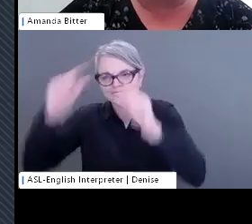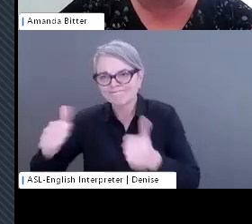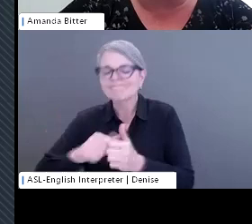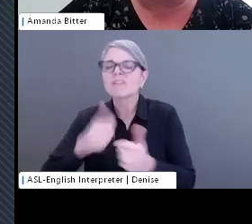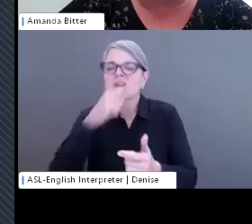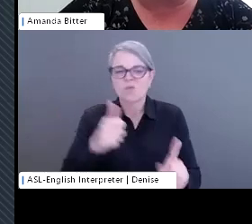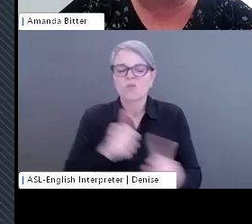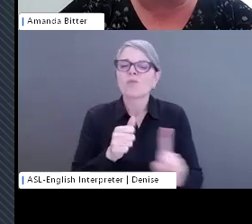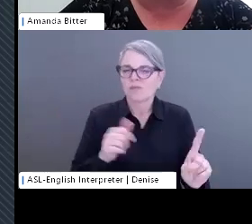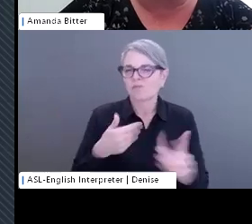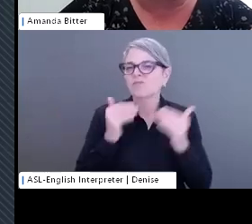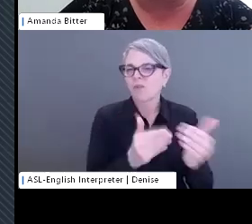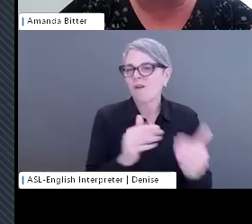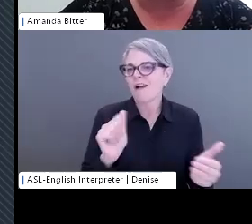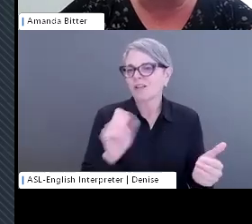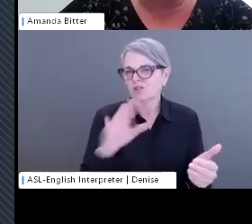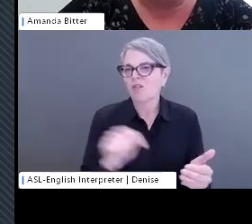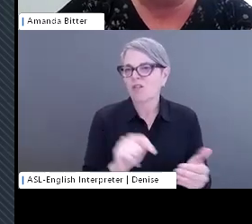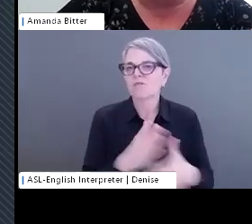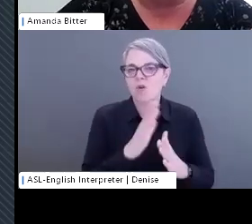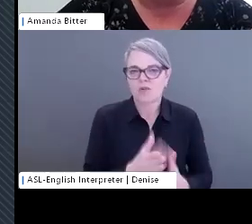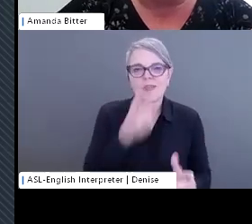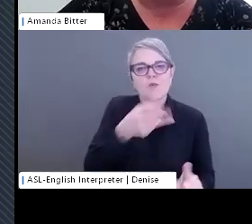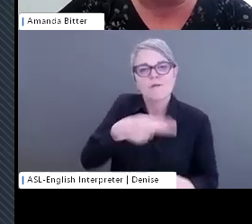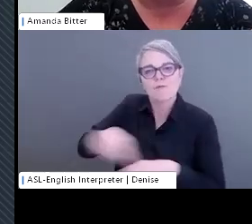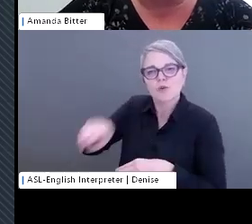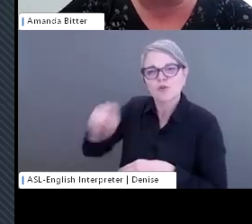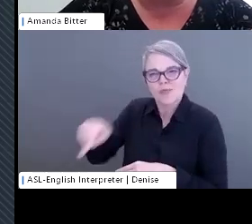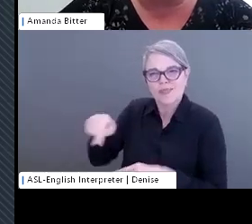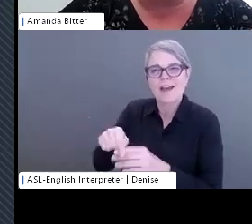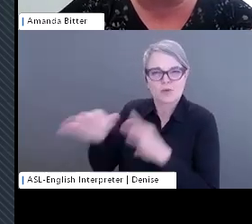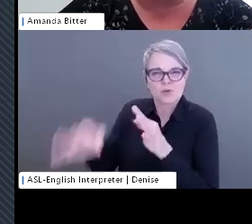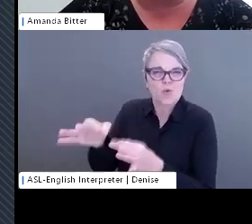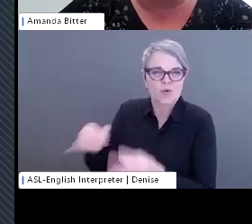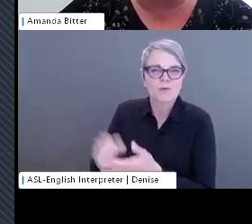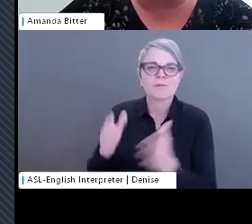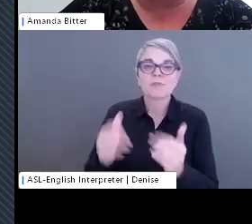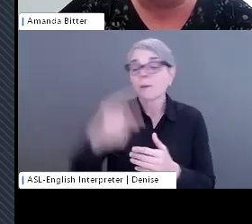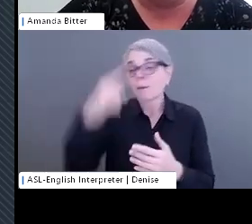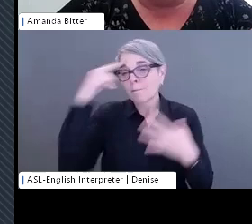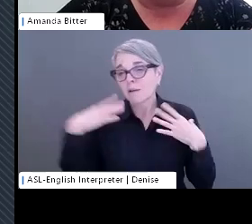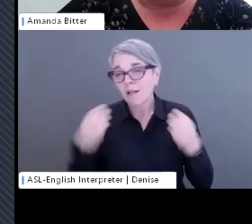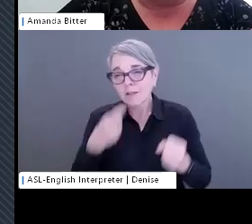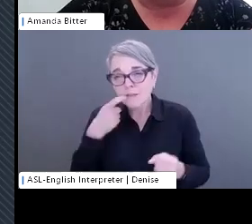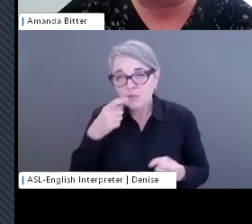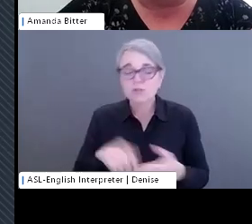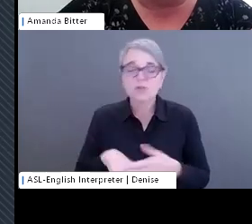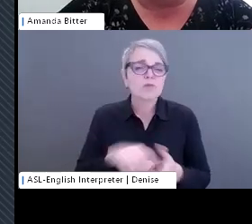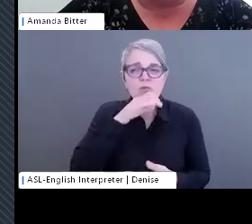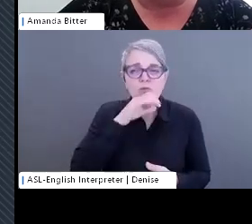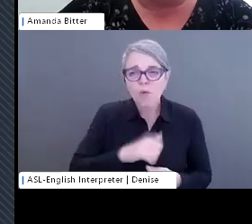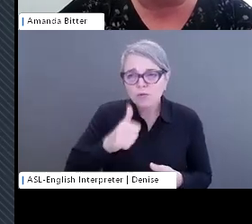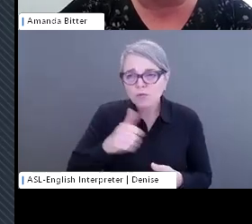referred to this community treatment diversion court. If they have mental health or addiction issues, elderly couple, no previous